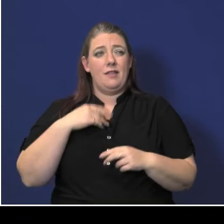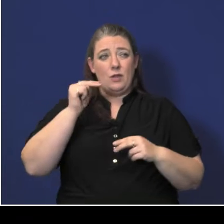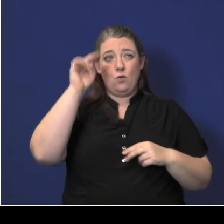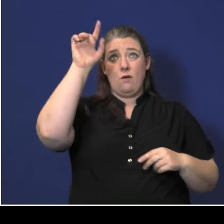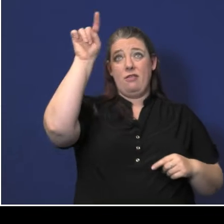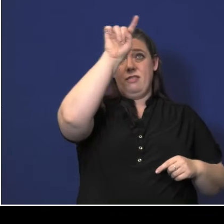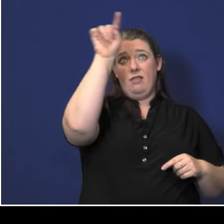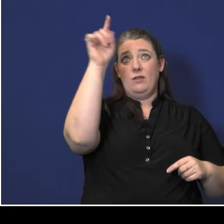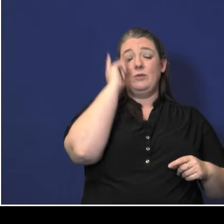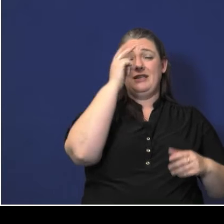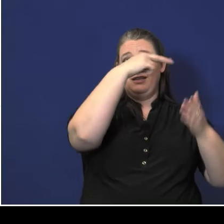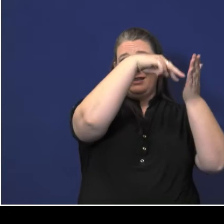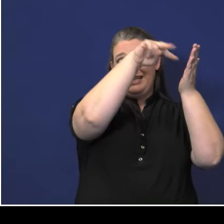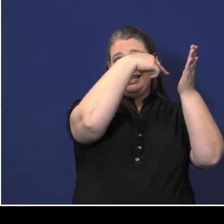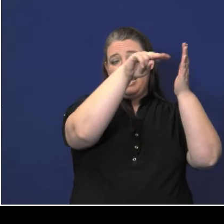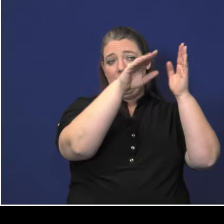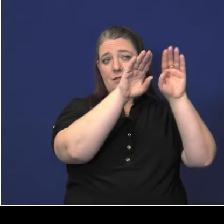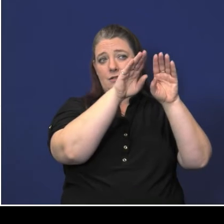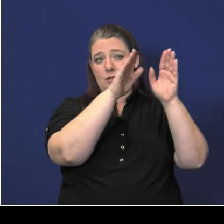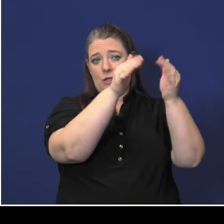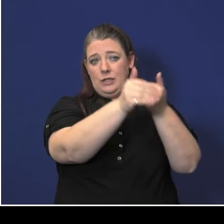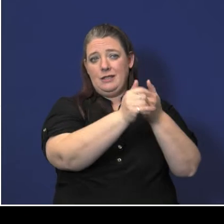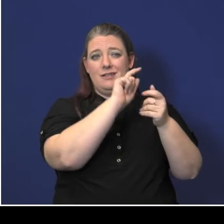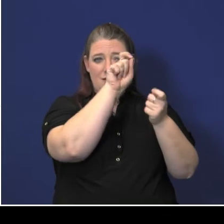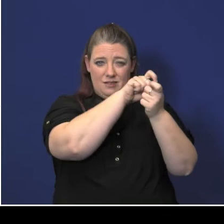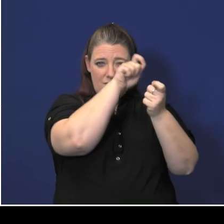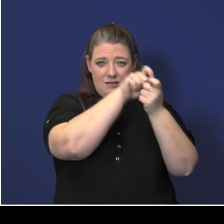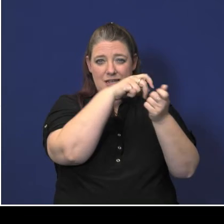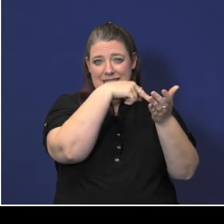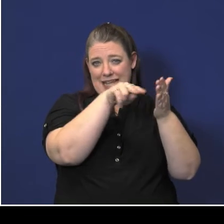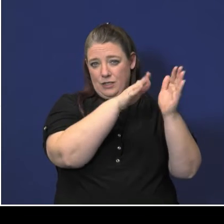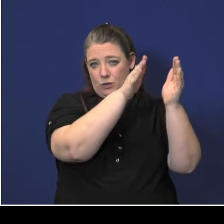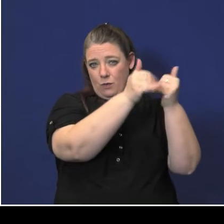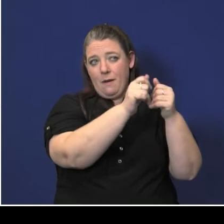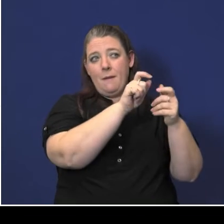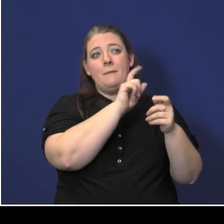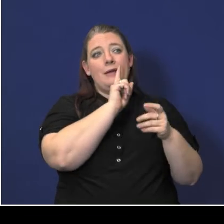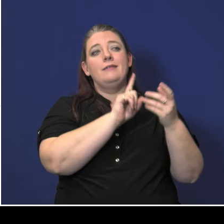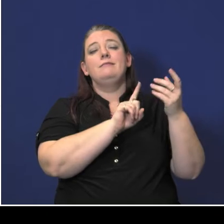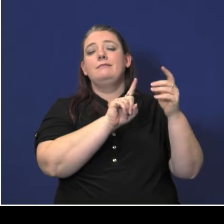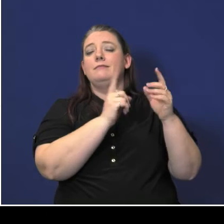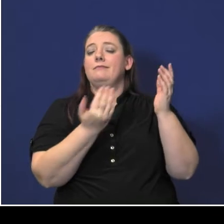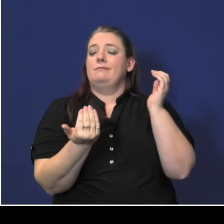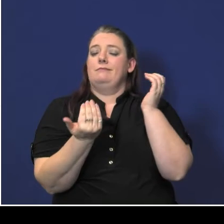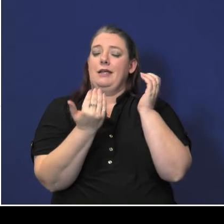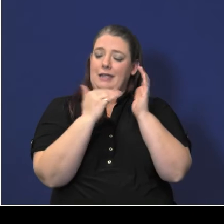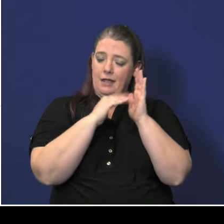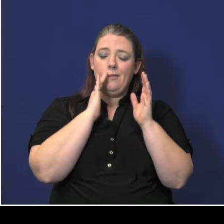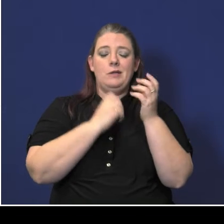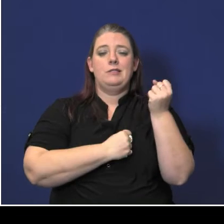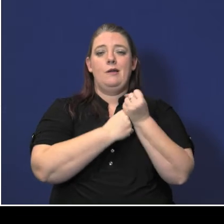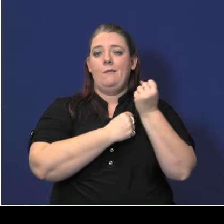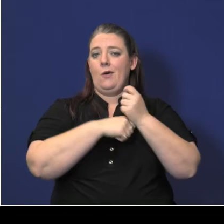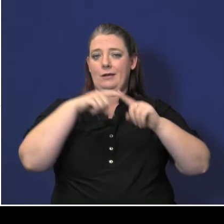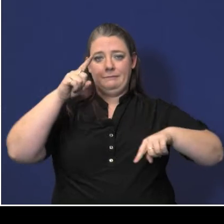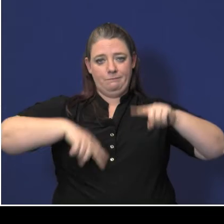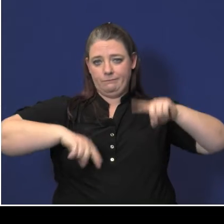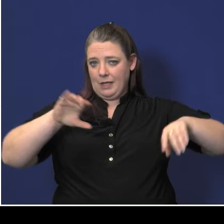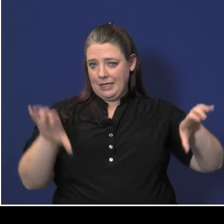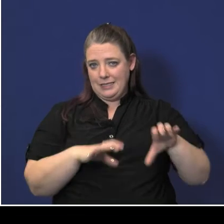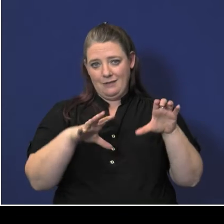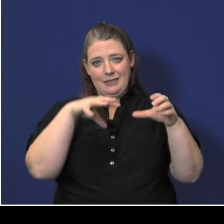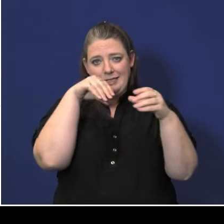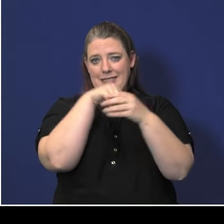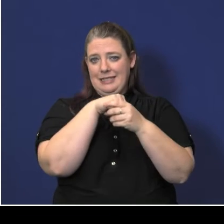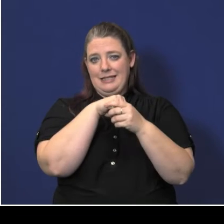we have the dance studio, which is a dedicated dance studio, but again supports a variety of different activities inside of the